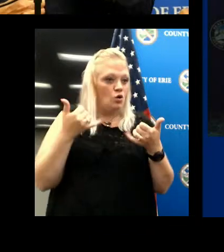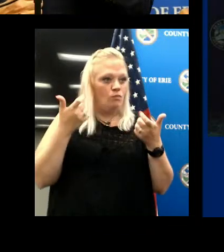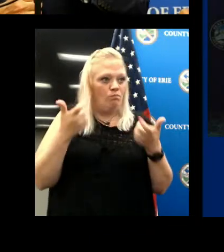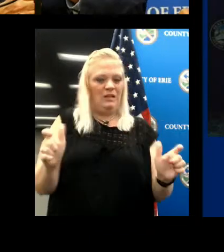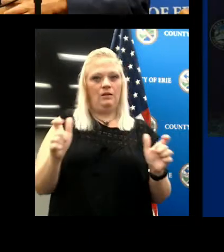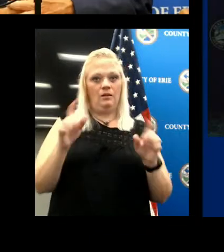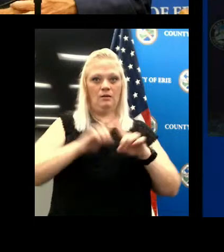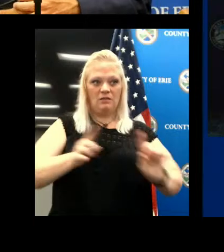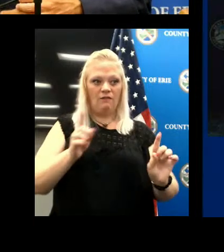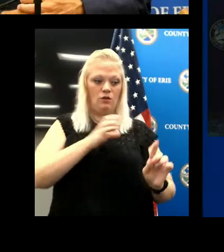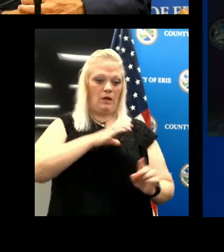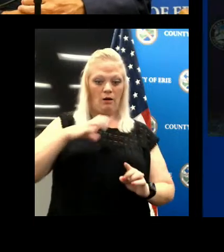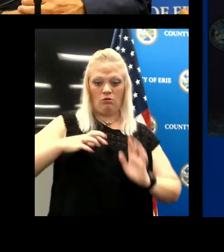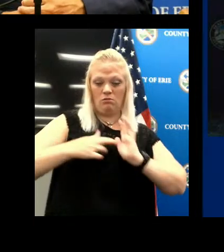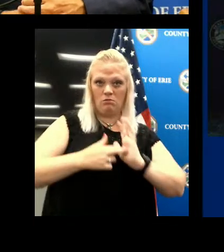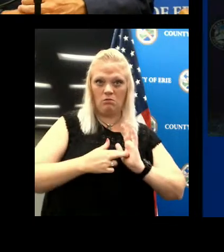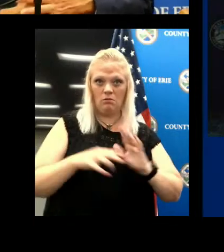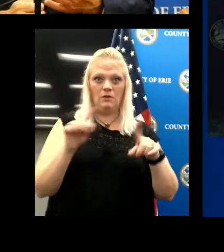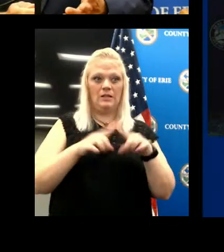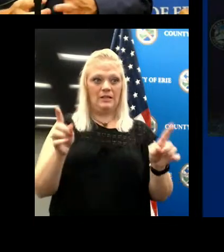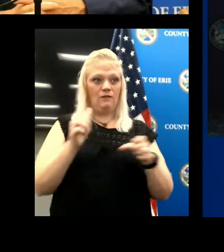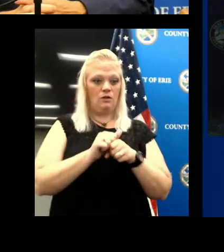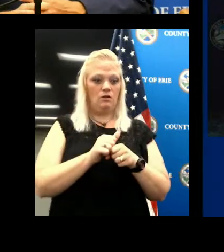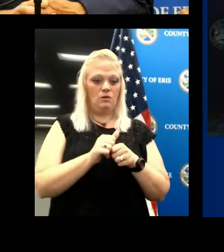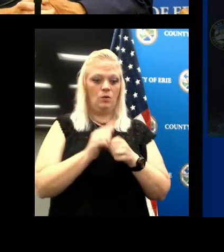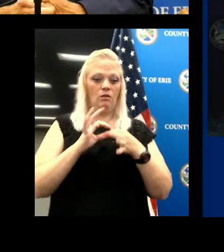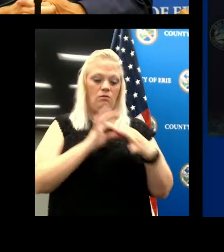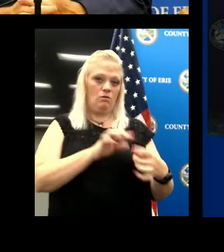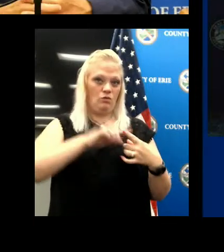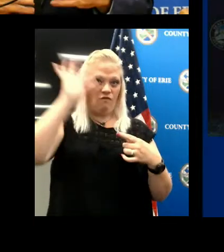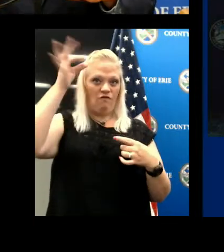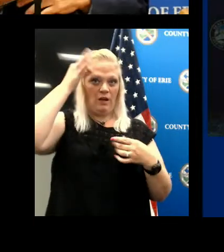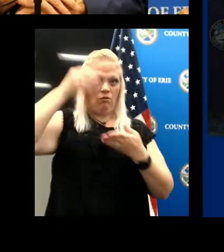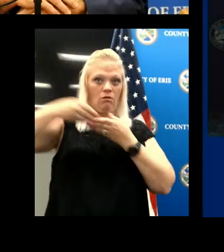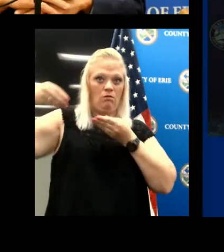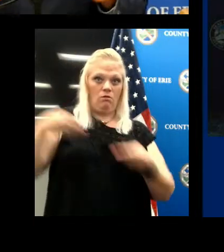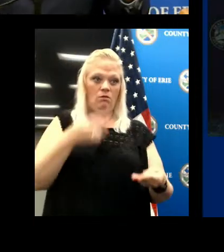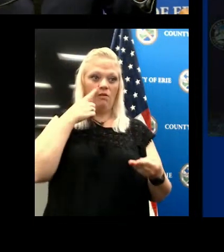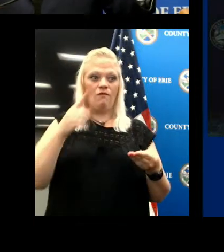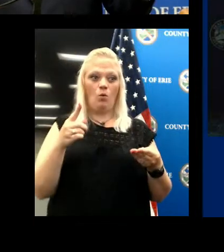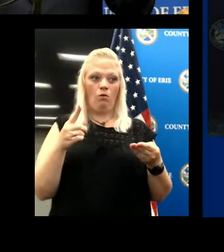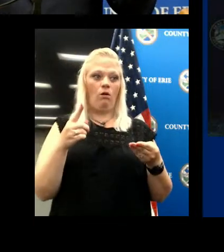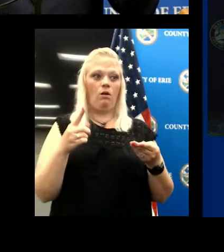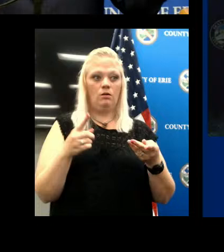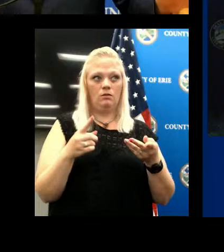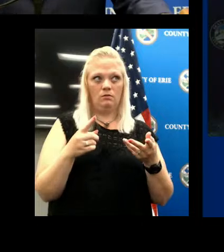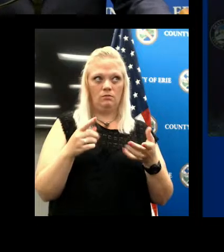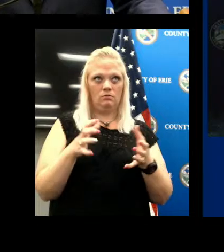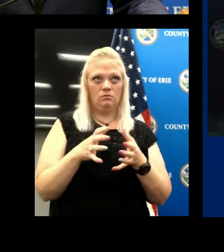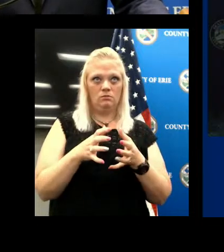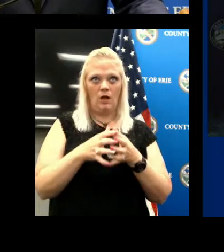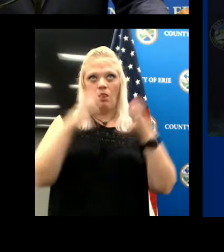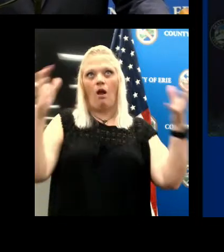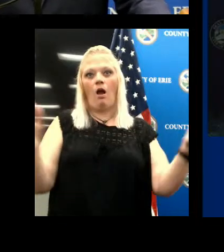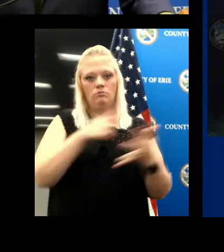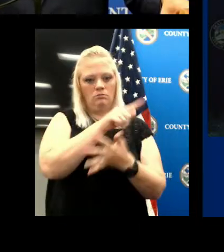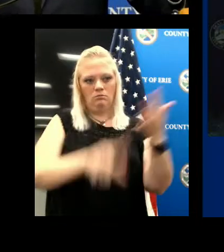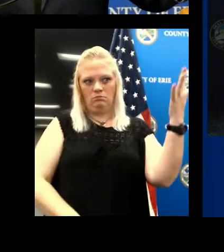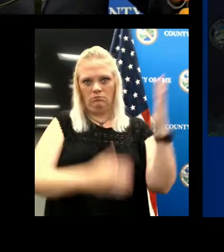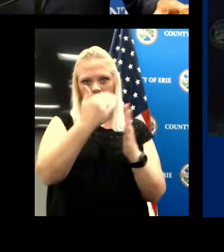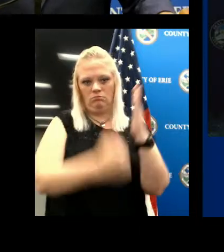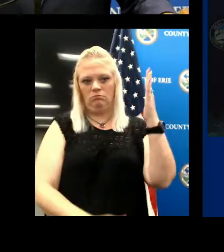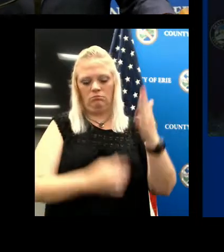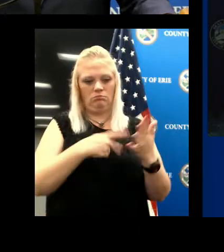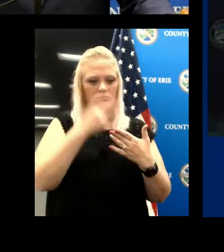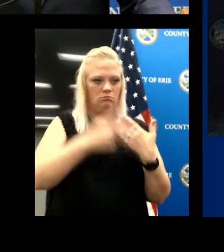representation just as much as it'll make a difference with regards to federal funds we receive for a whole panoply of programs,